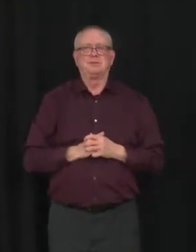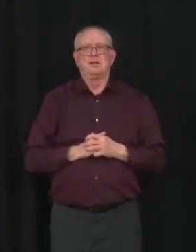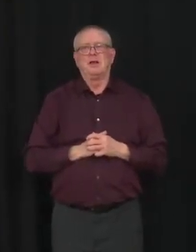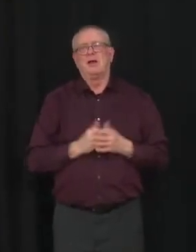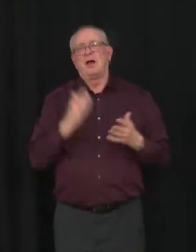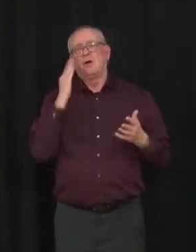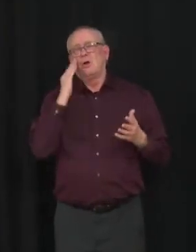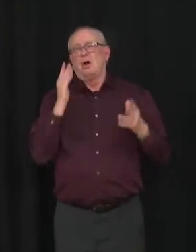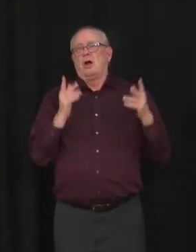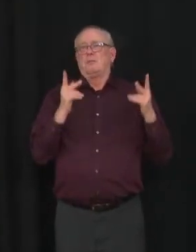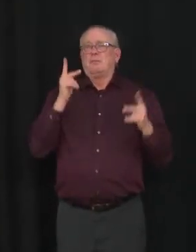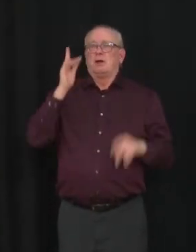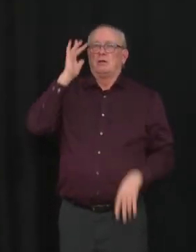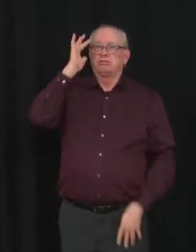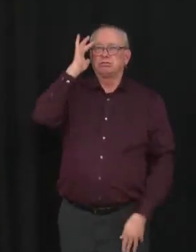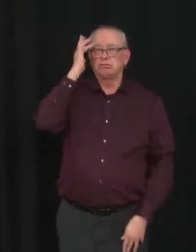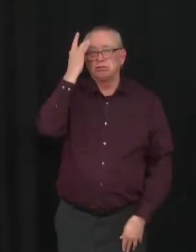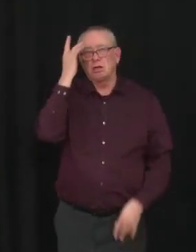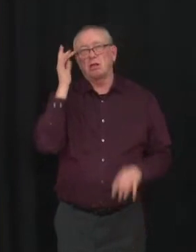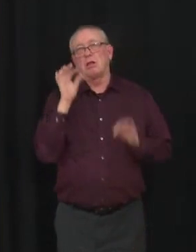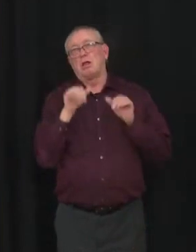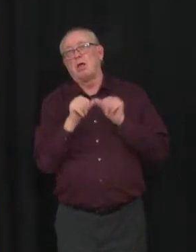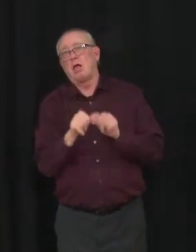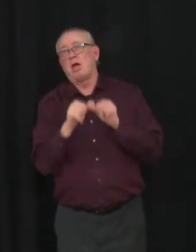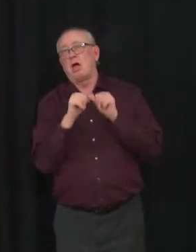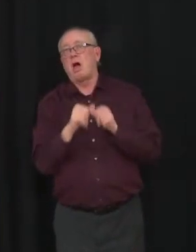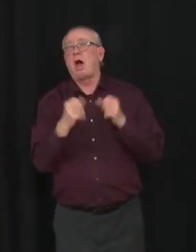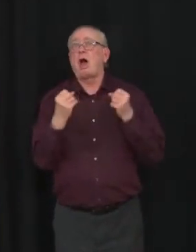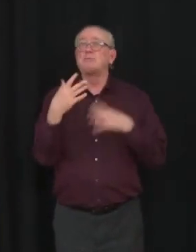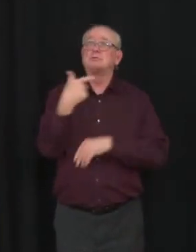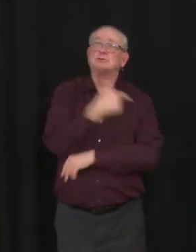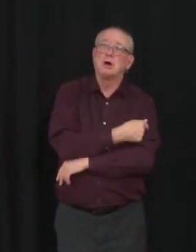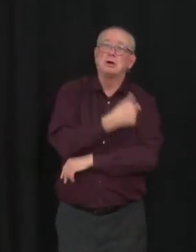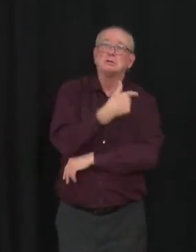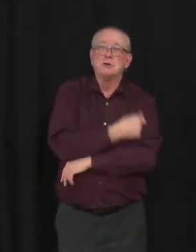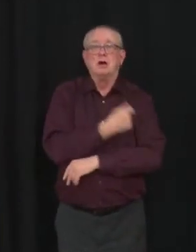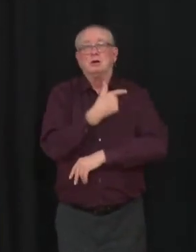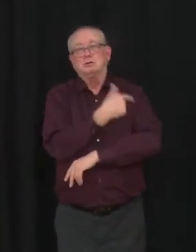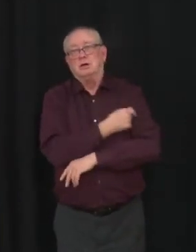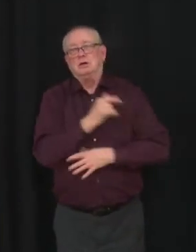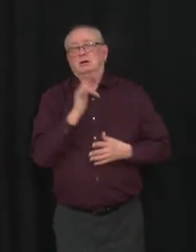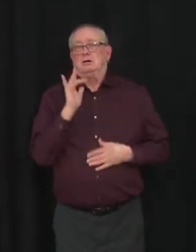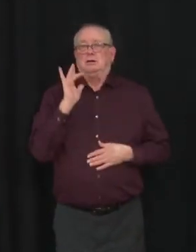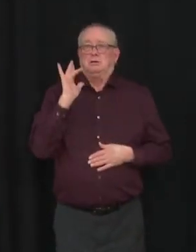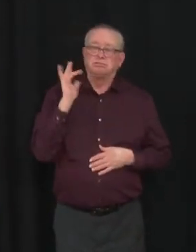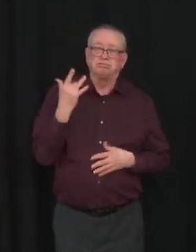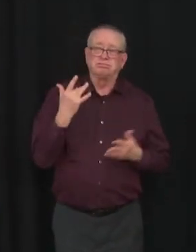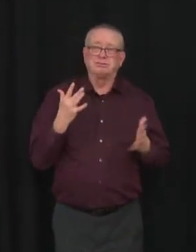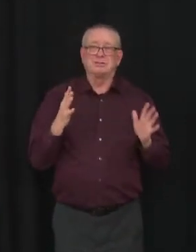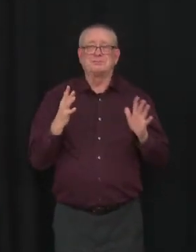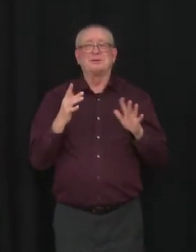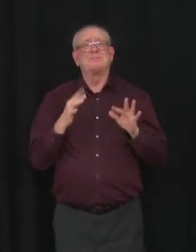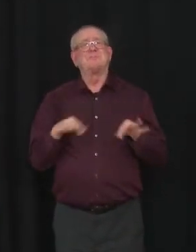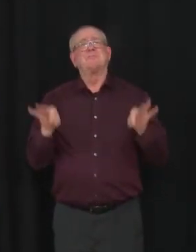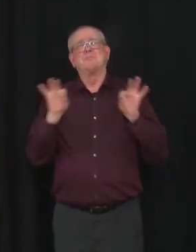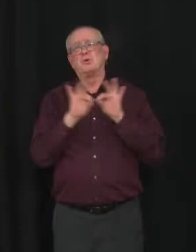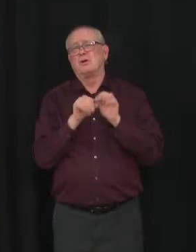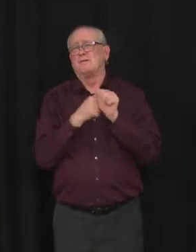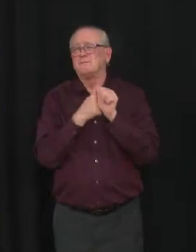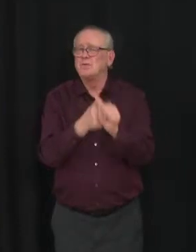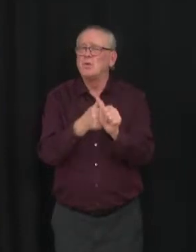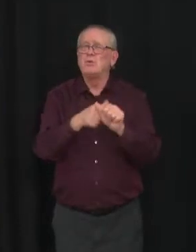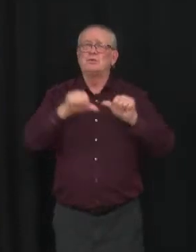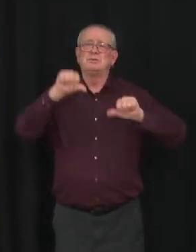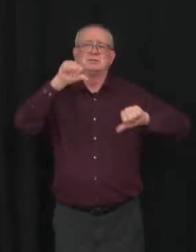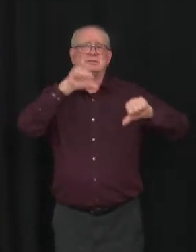saying, when will this ever end, and how many shots will there be? Here's what we know. We know that 2